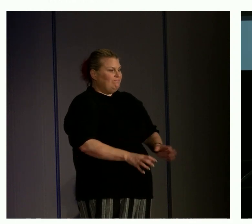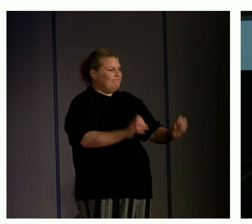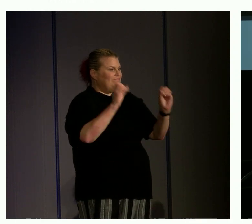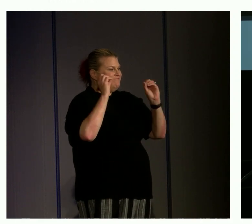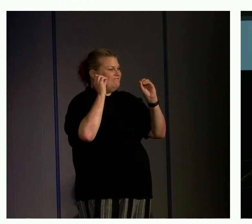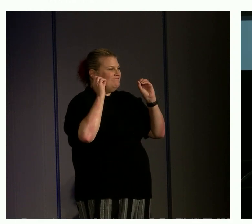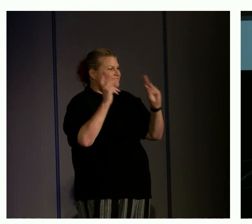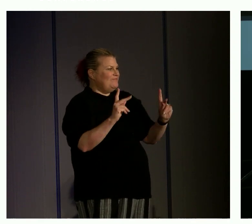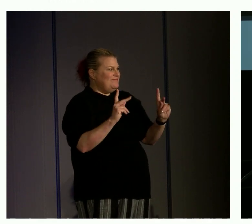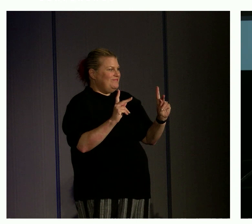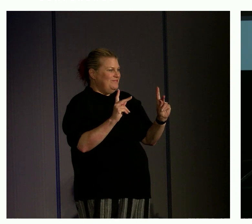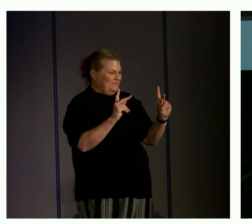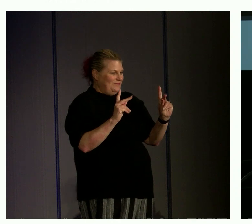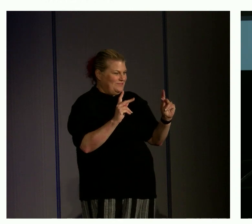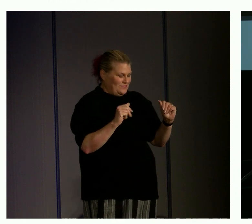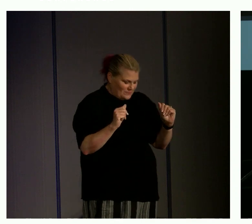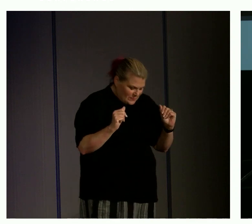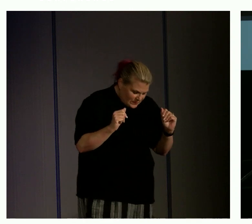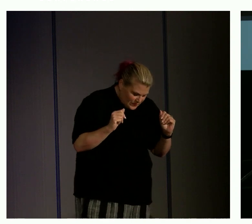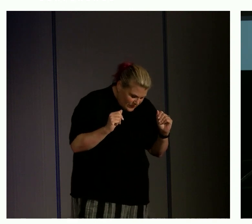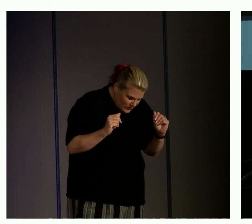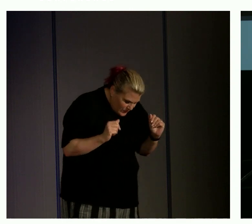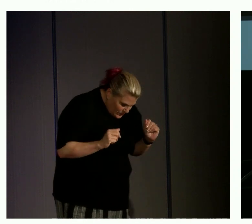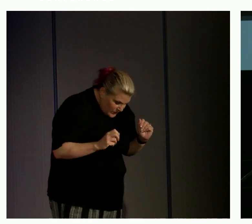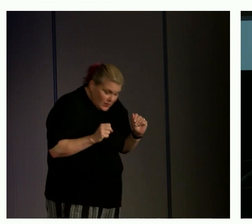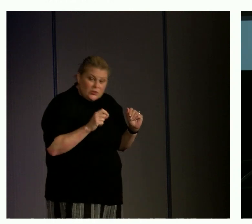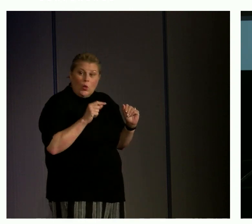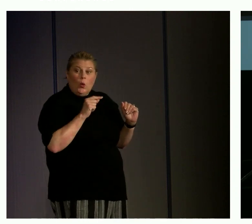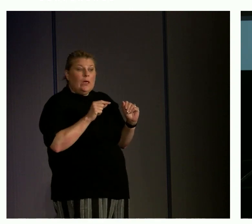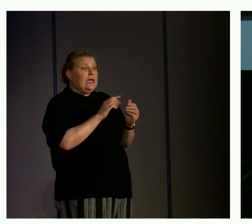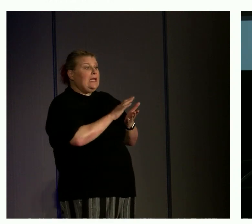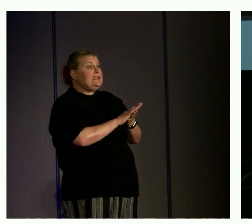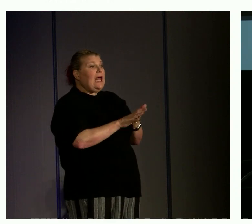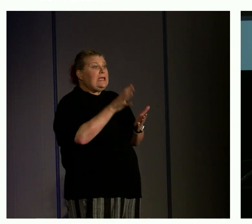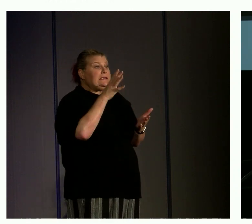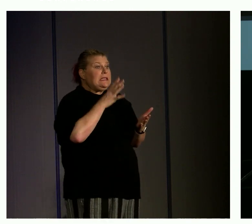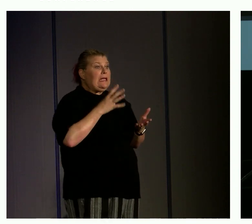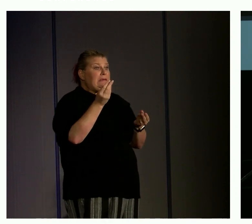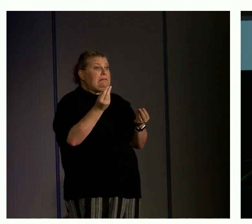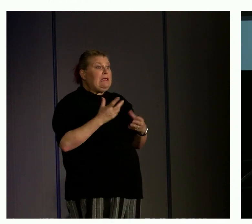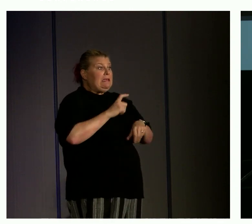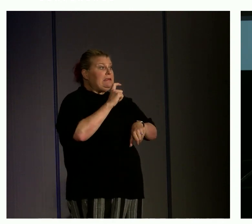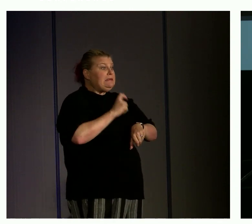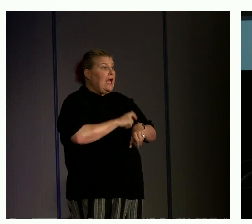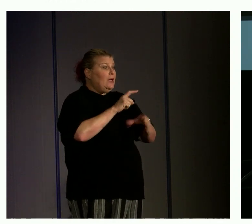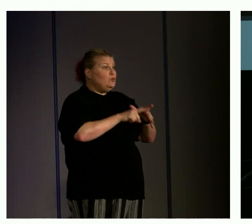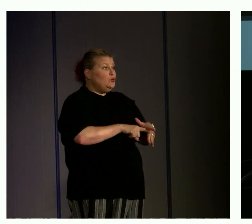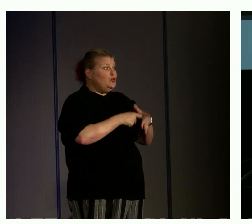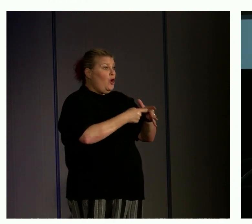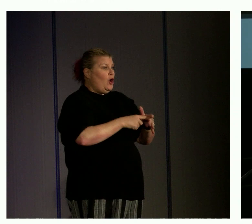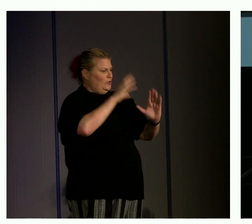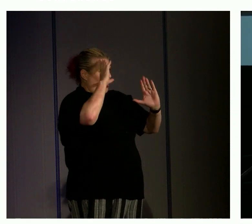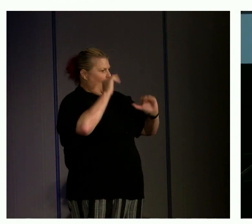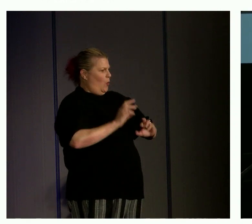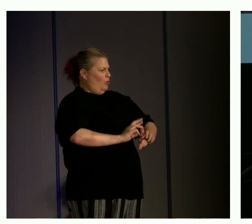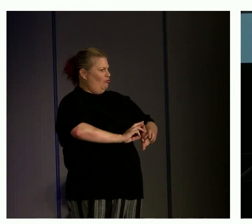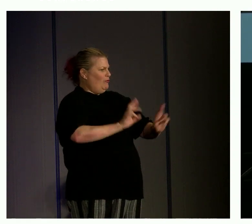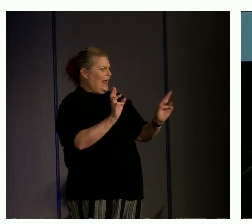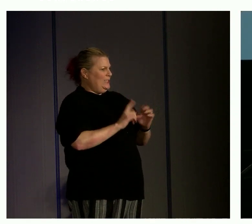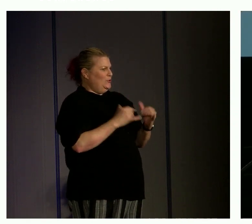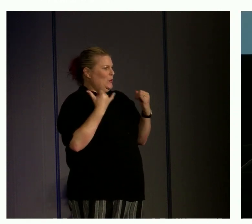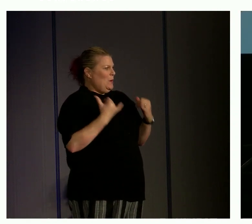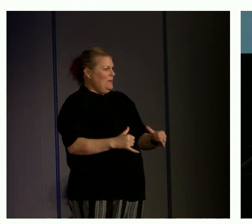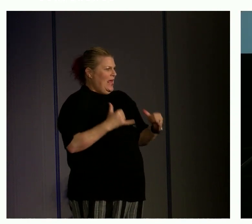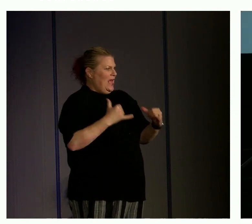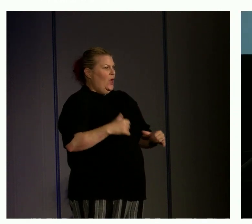Okay, so this nice lady told me it's time to start, so I hope you're ready to play. We have only